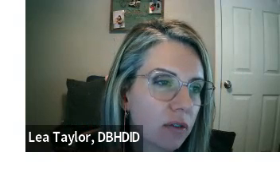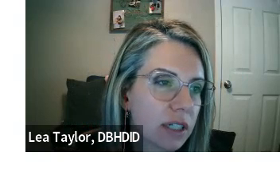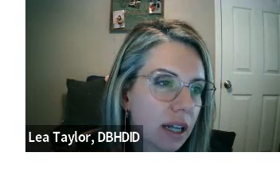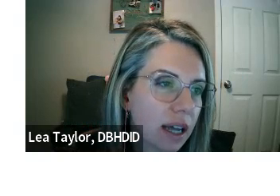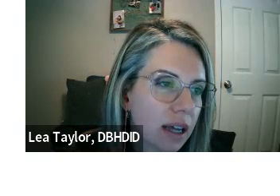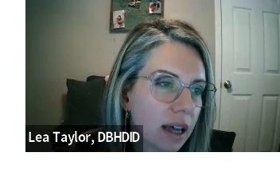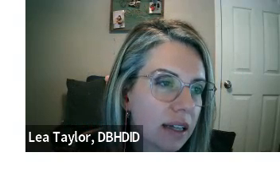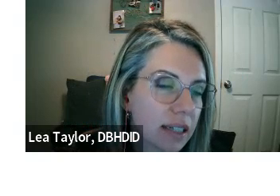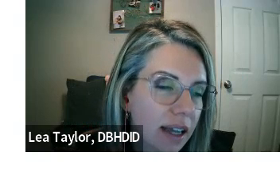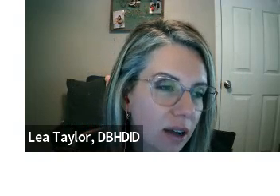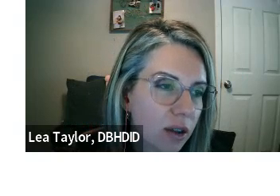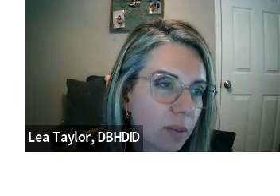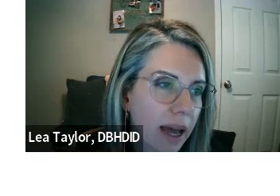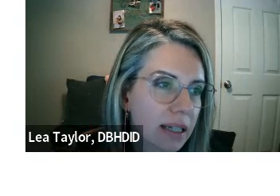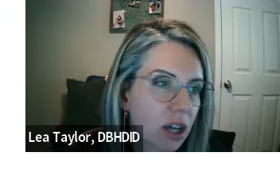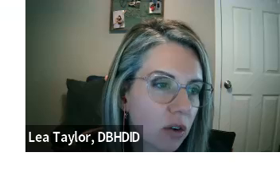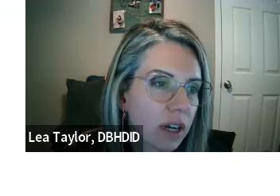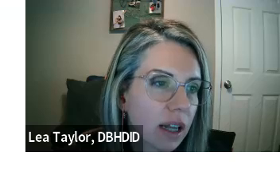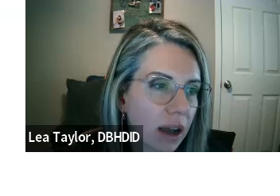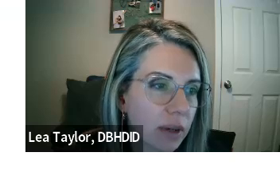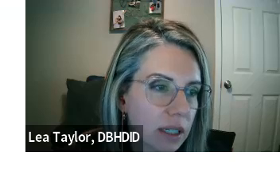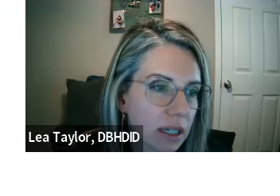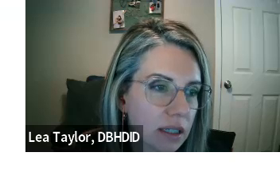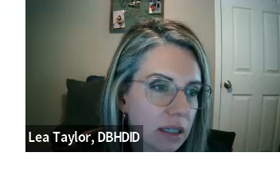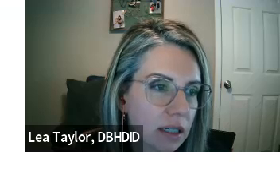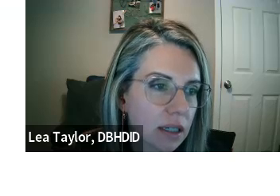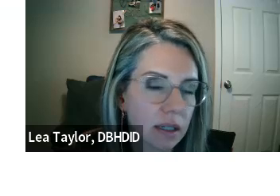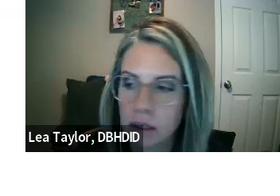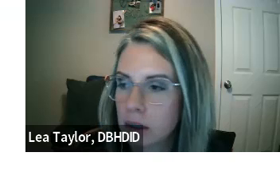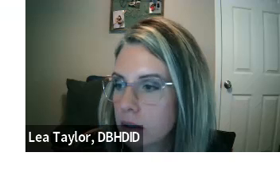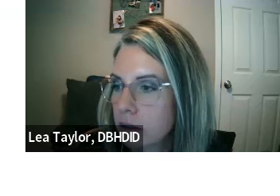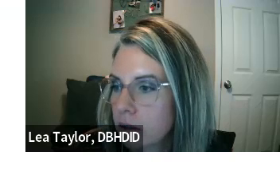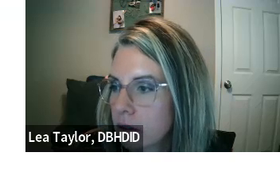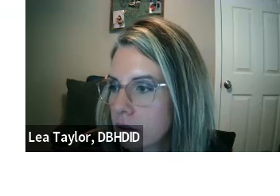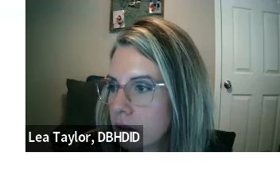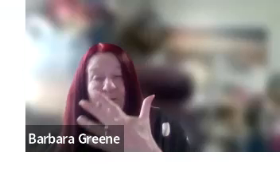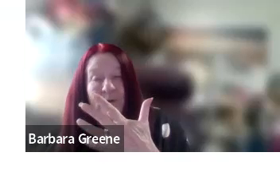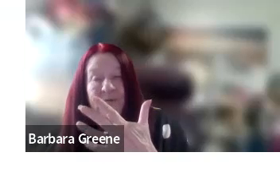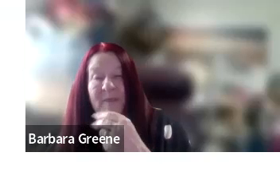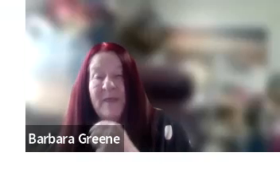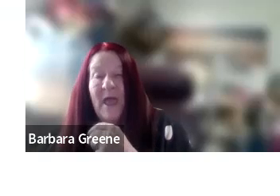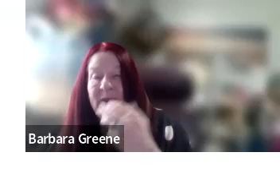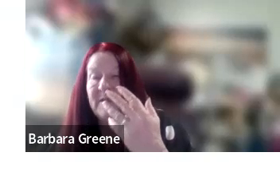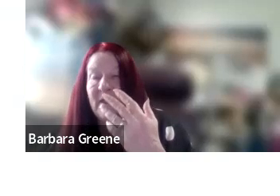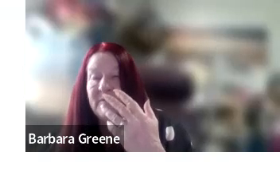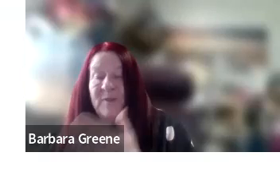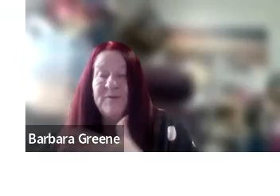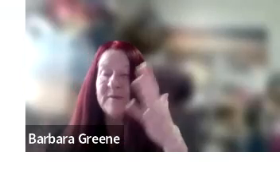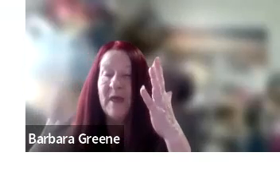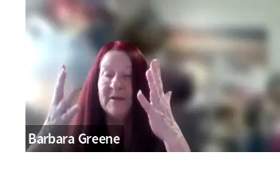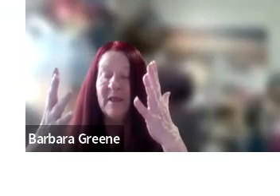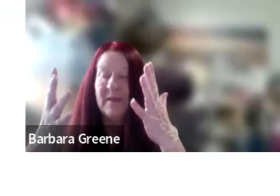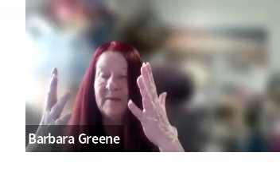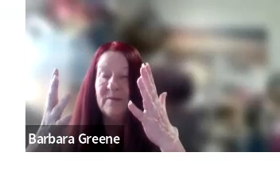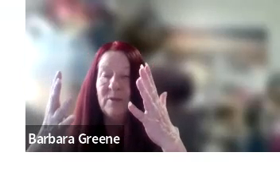to allow for telehealth past COVID allowances? I just want to say that this